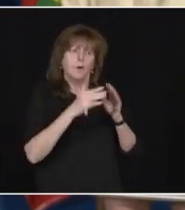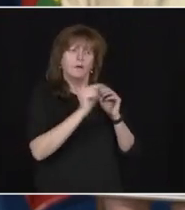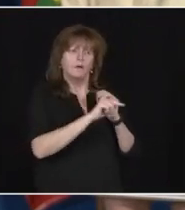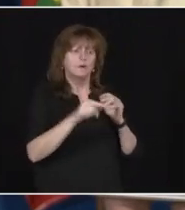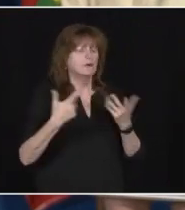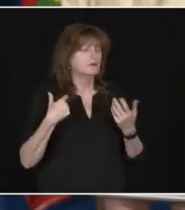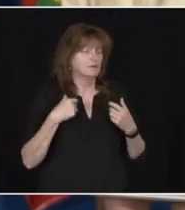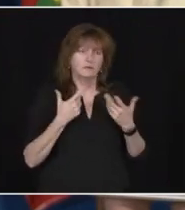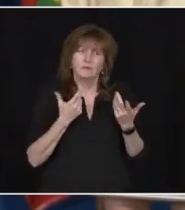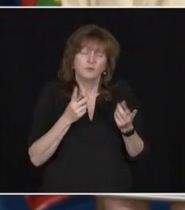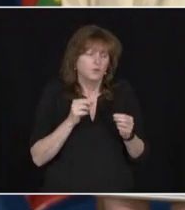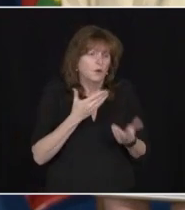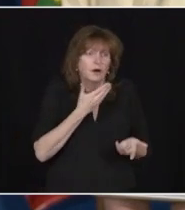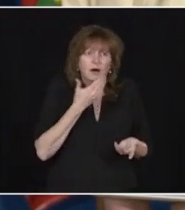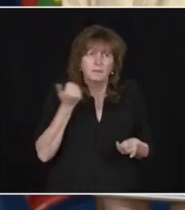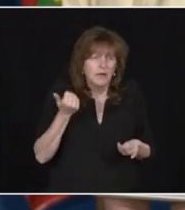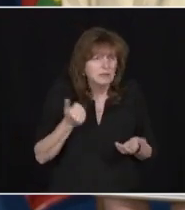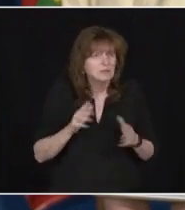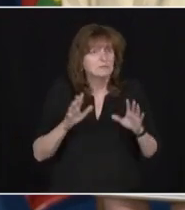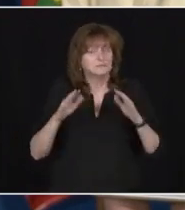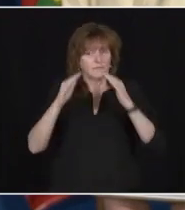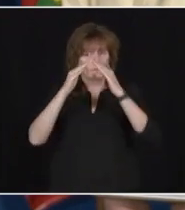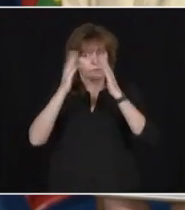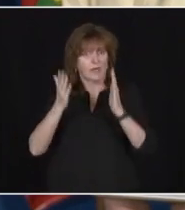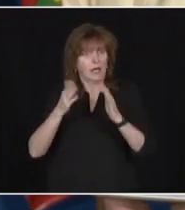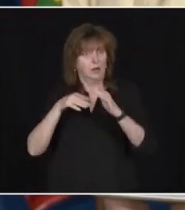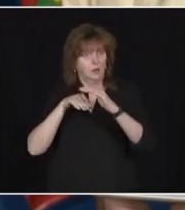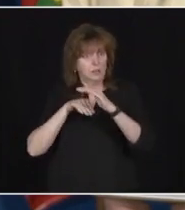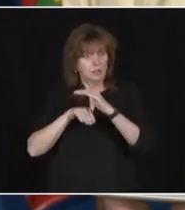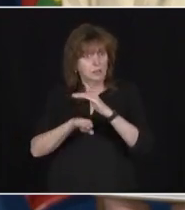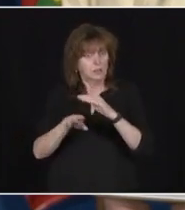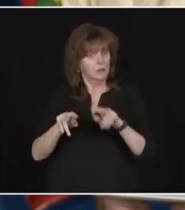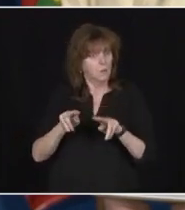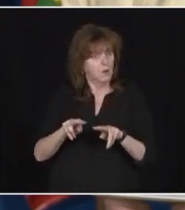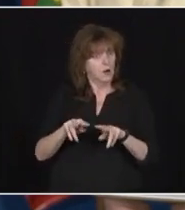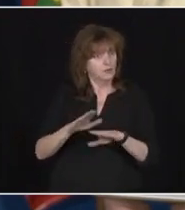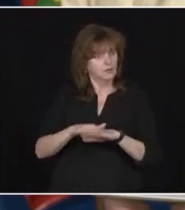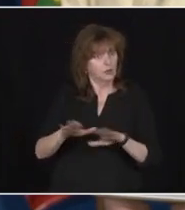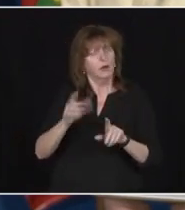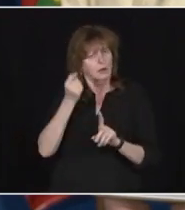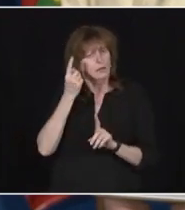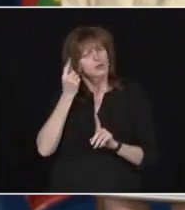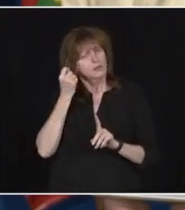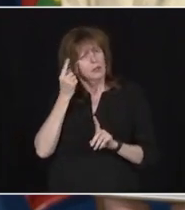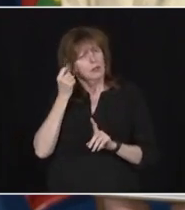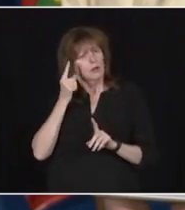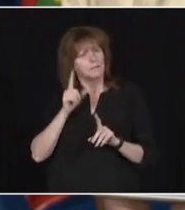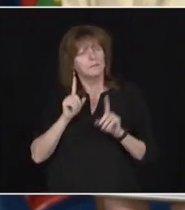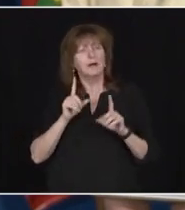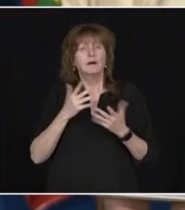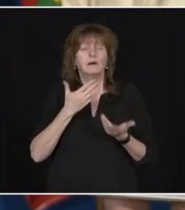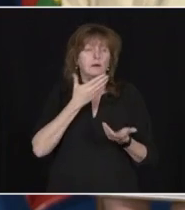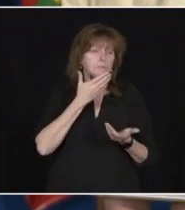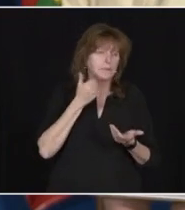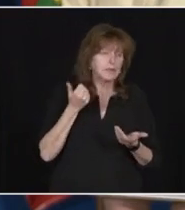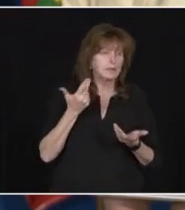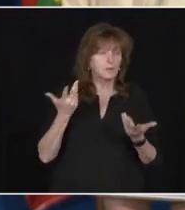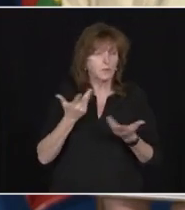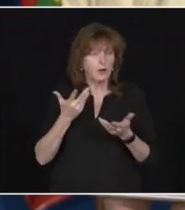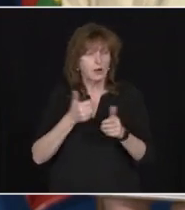house, obviously keep an eye on the kids, but to their best ability and using common sense,